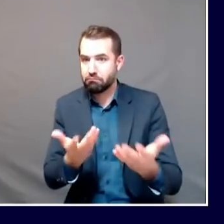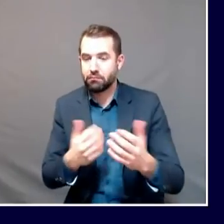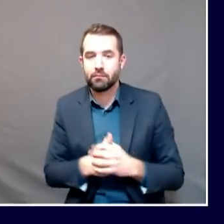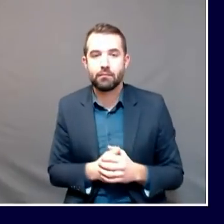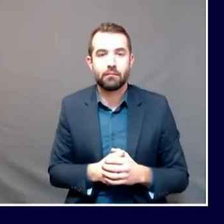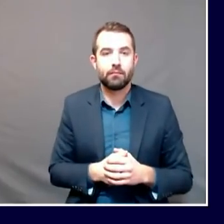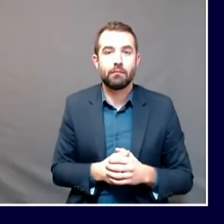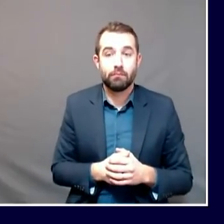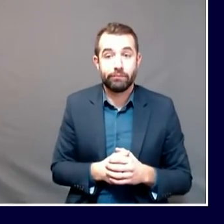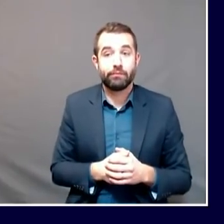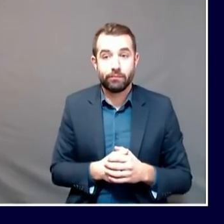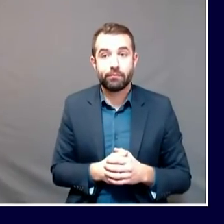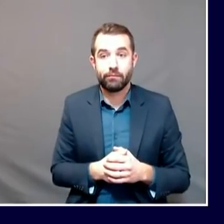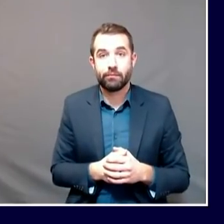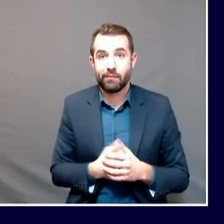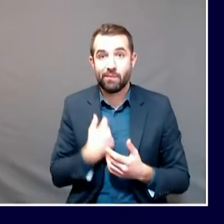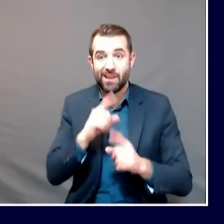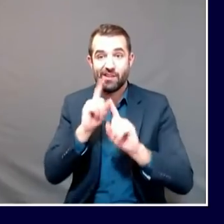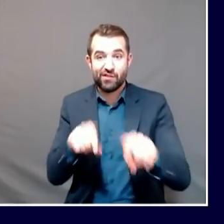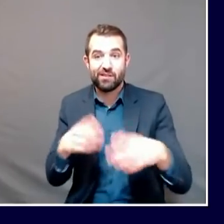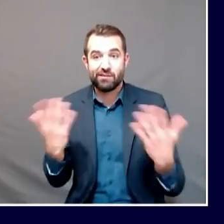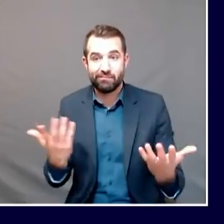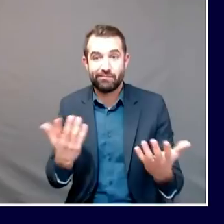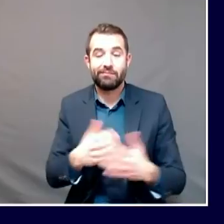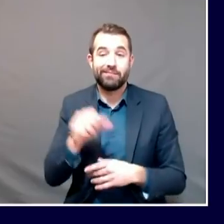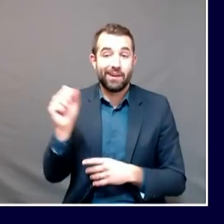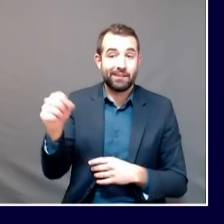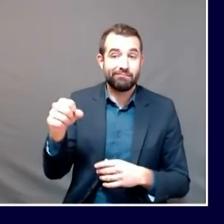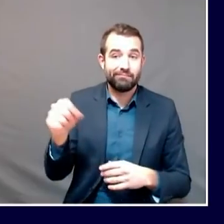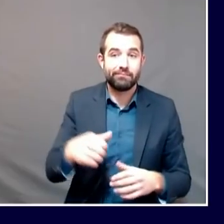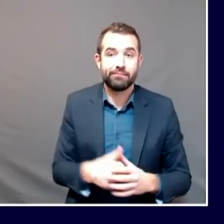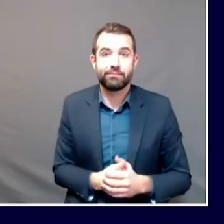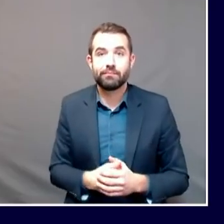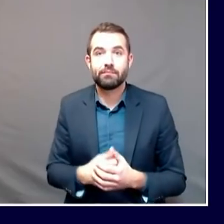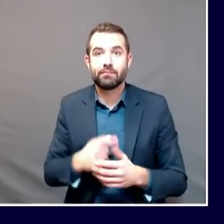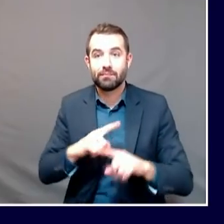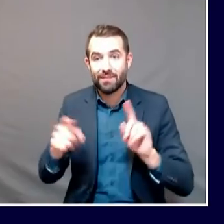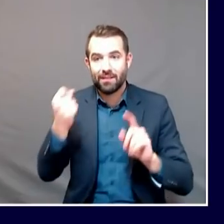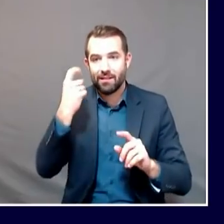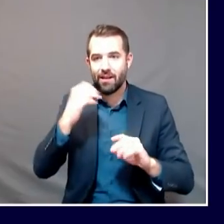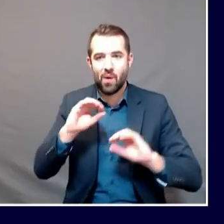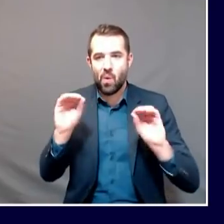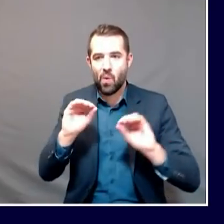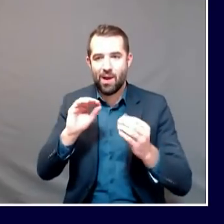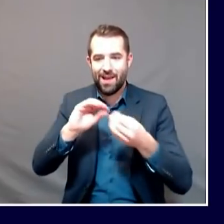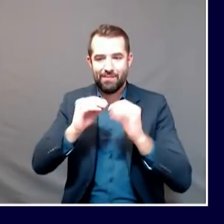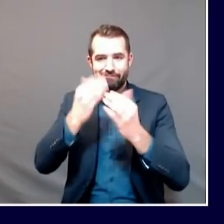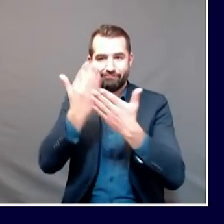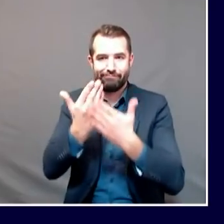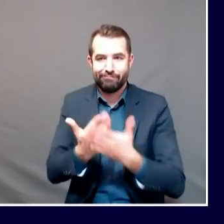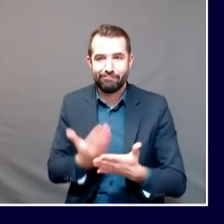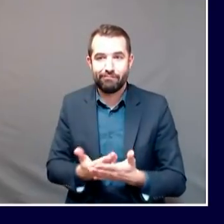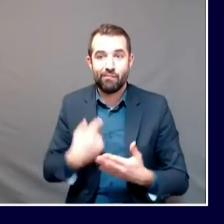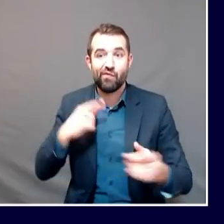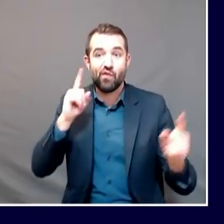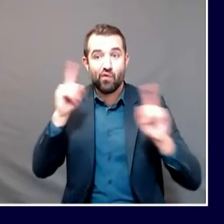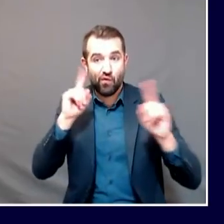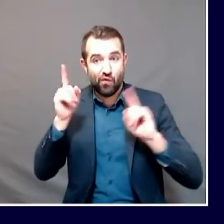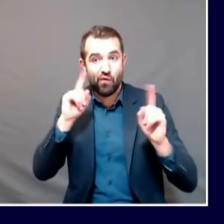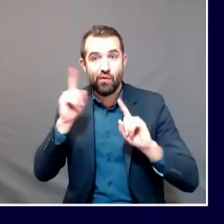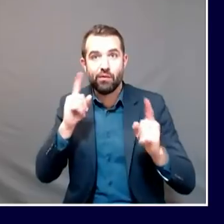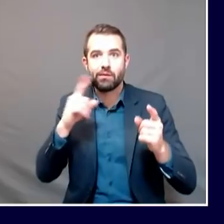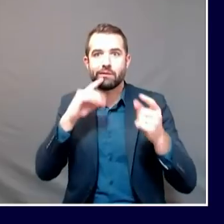the answer is yes. We've heard, but I don't have data to point to in that respect. We've heard anecdotal reports